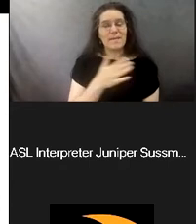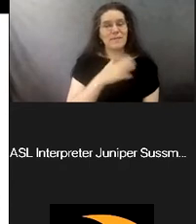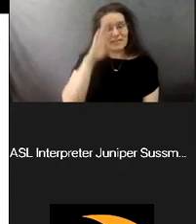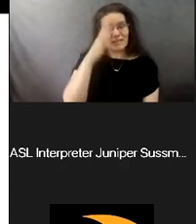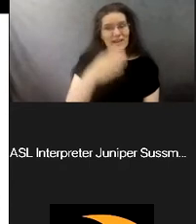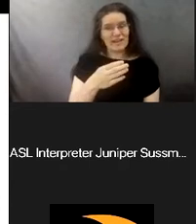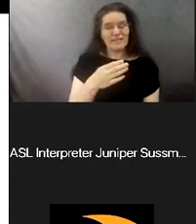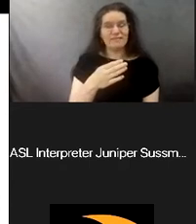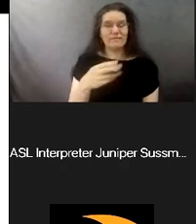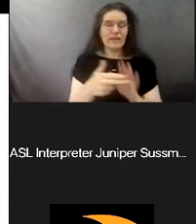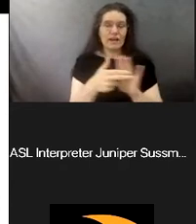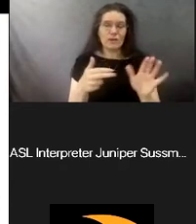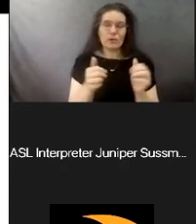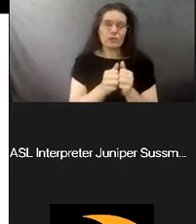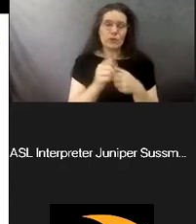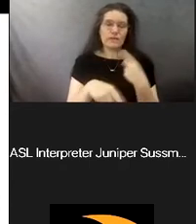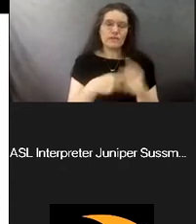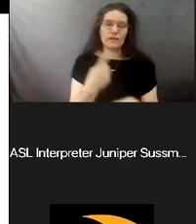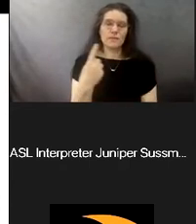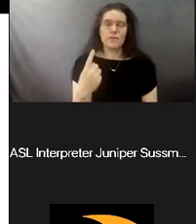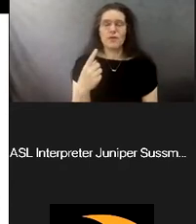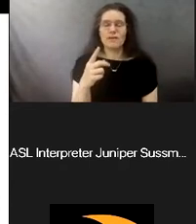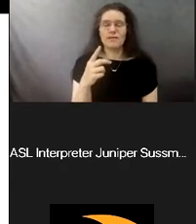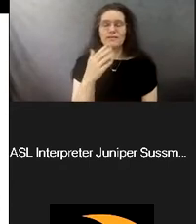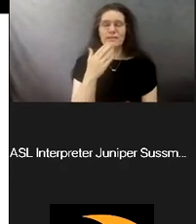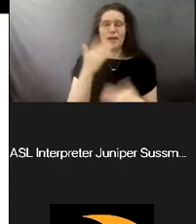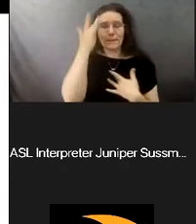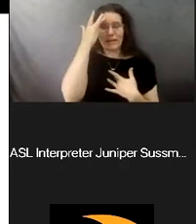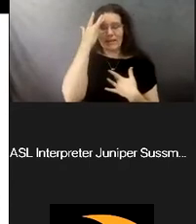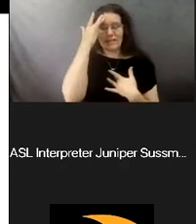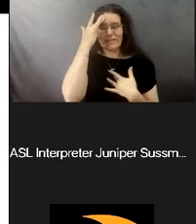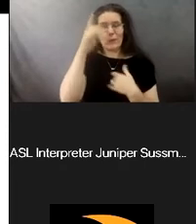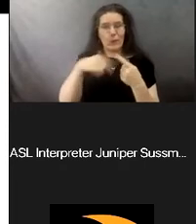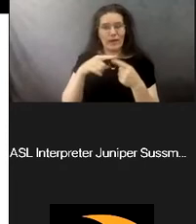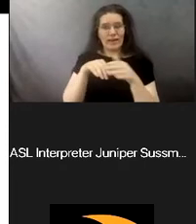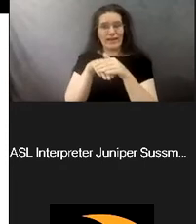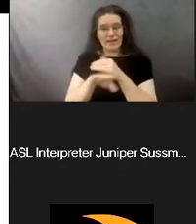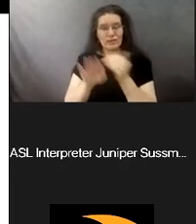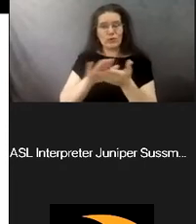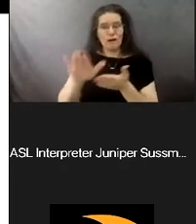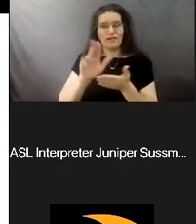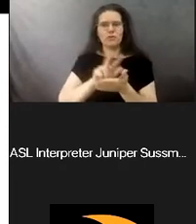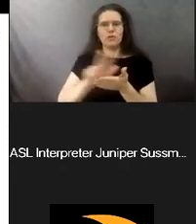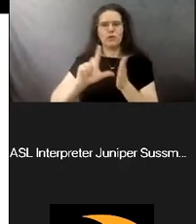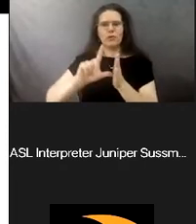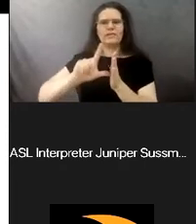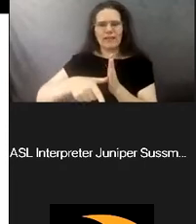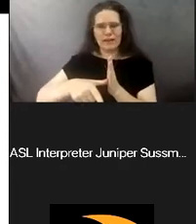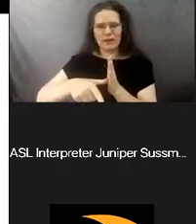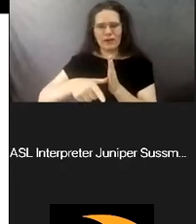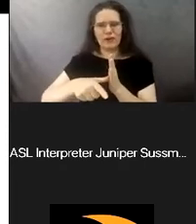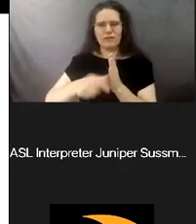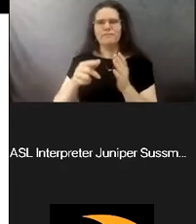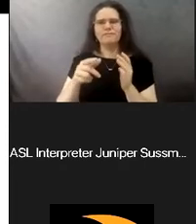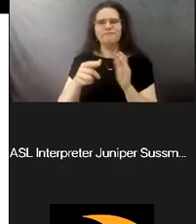was diagnosed with type 1 diabetes 3 weeks after he started college, which was four hours away from where we live in